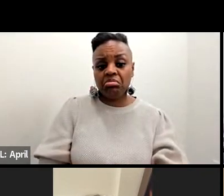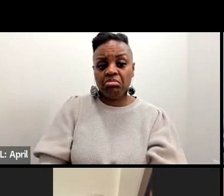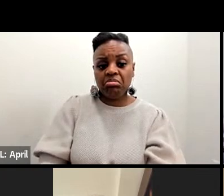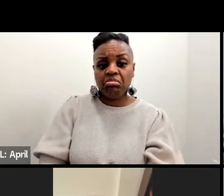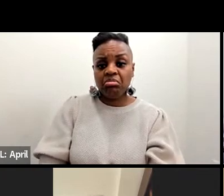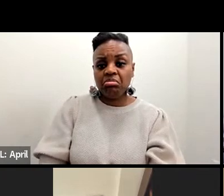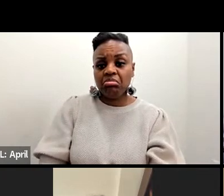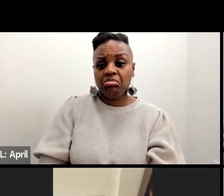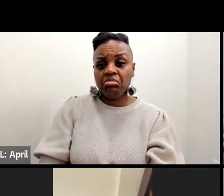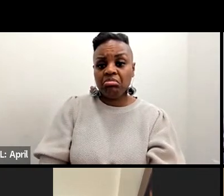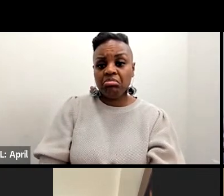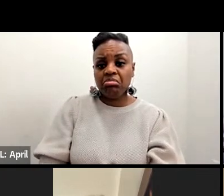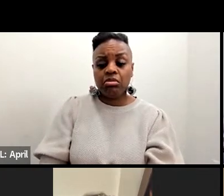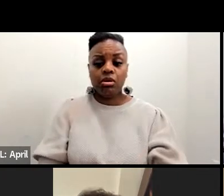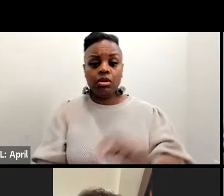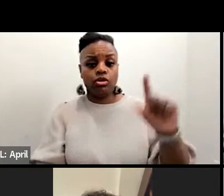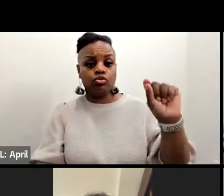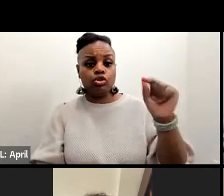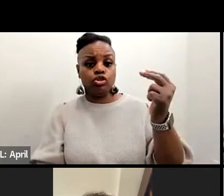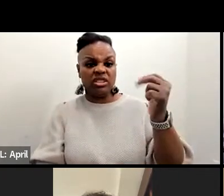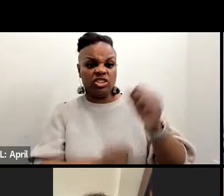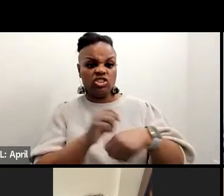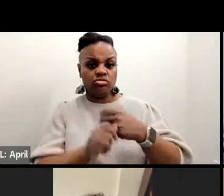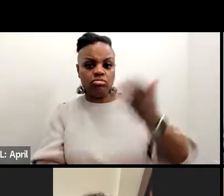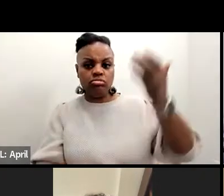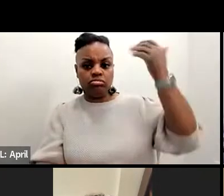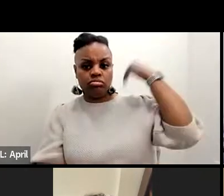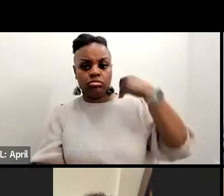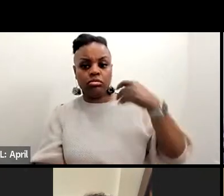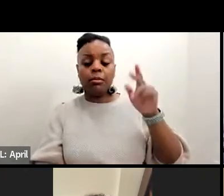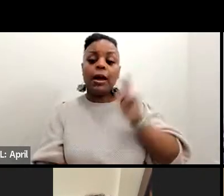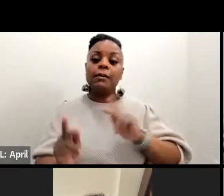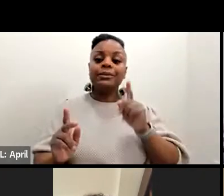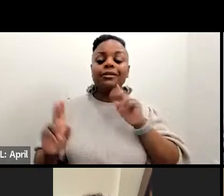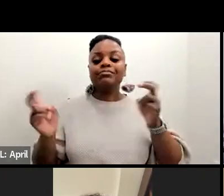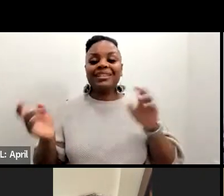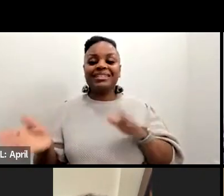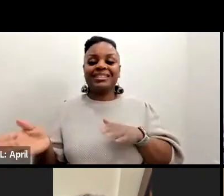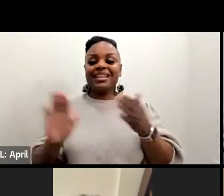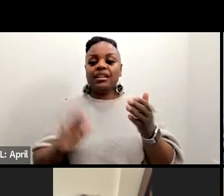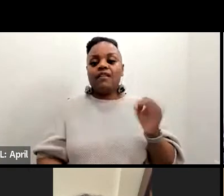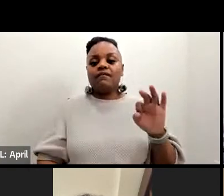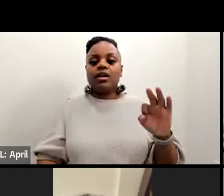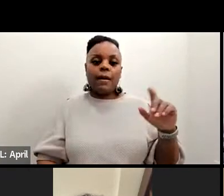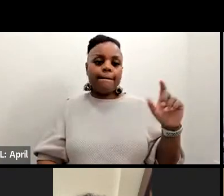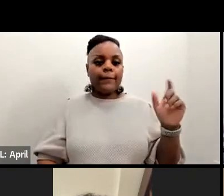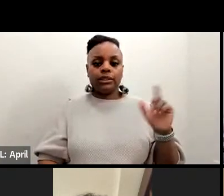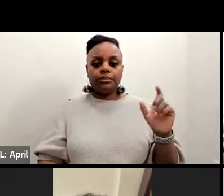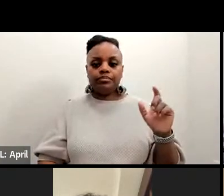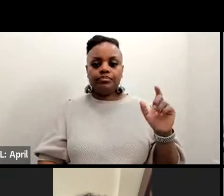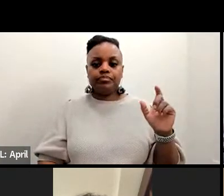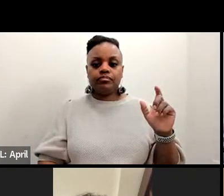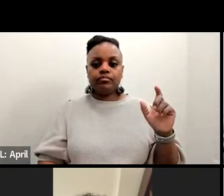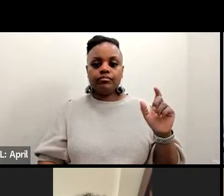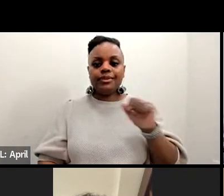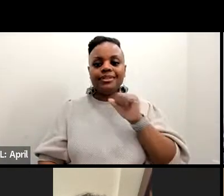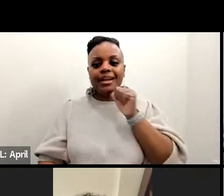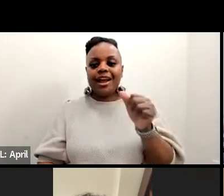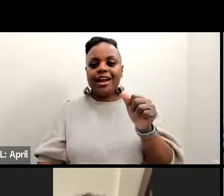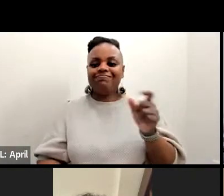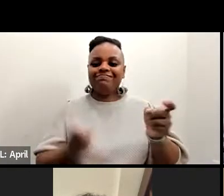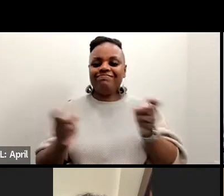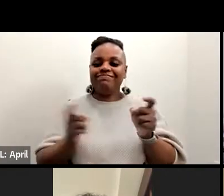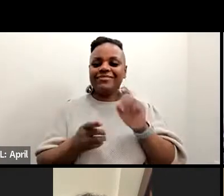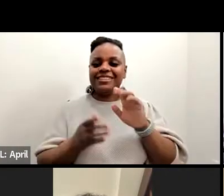Islamism, you know, Islamism will never play a big role in the Middle East again or anywhere else, right? And I think